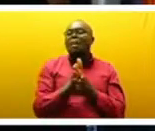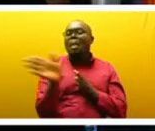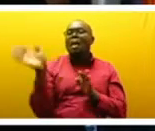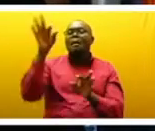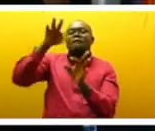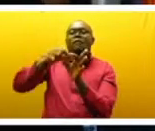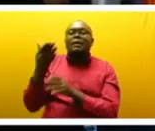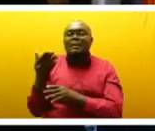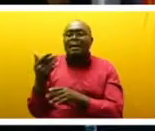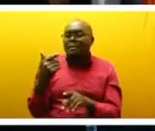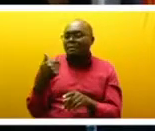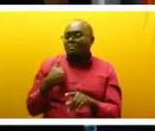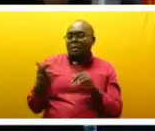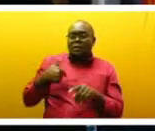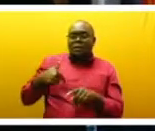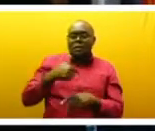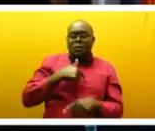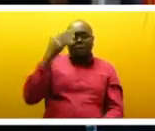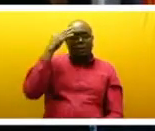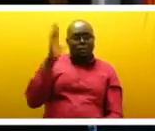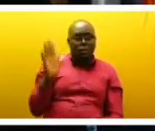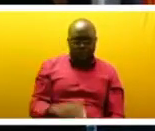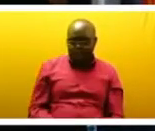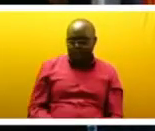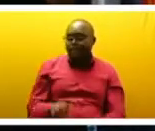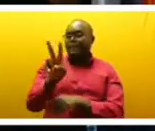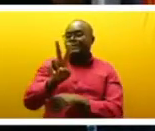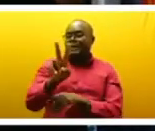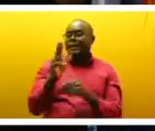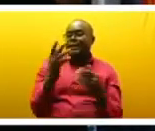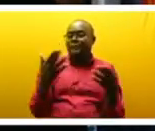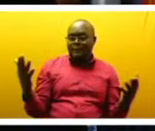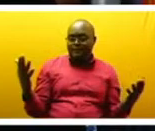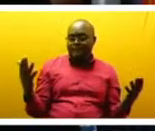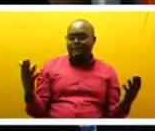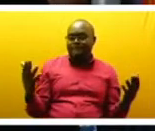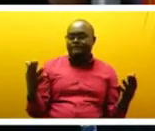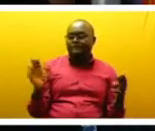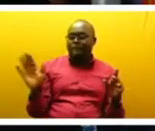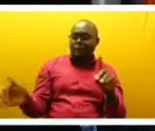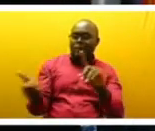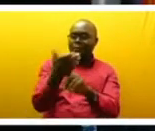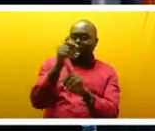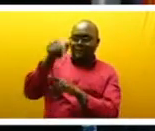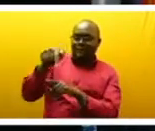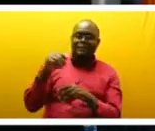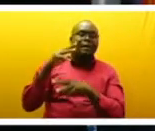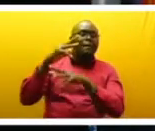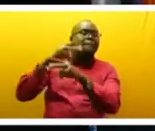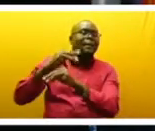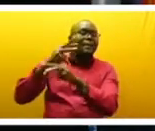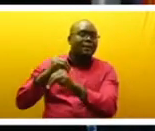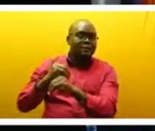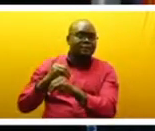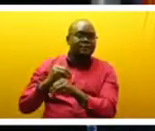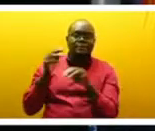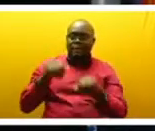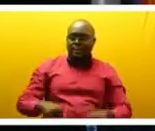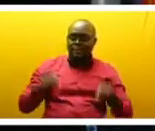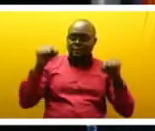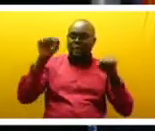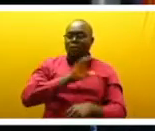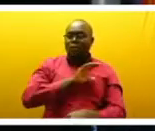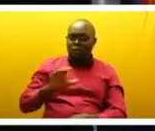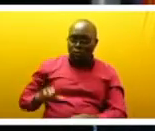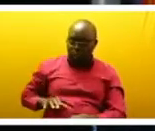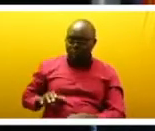truth is that no one knows. That's number one. The second thing is that in arriving at these mathematics, the chair of the